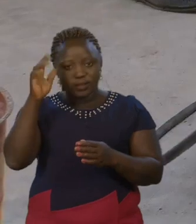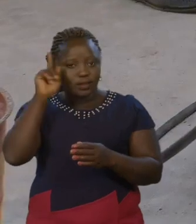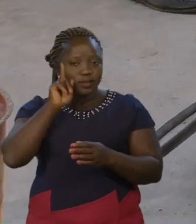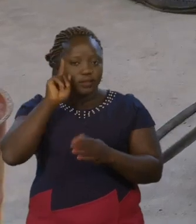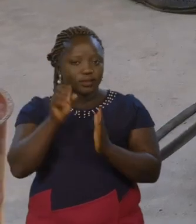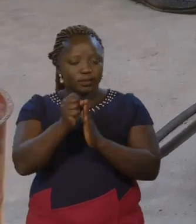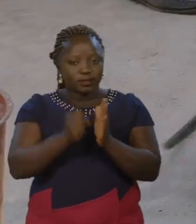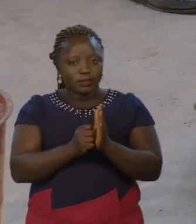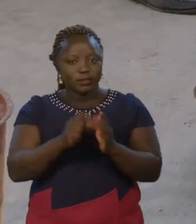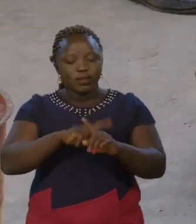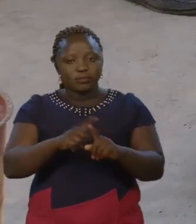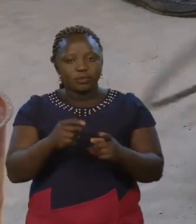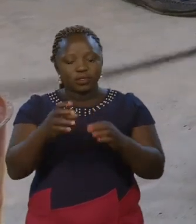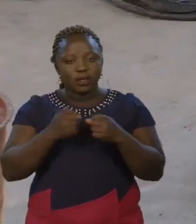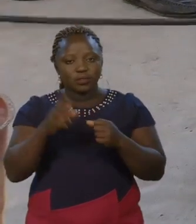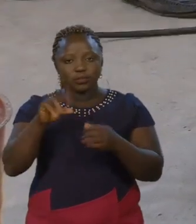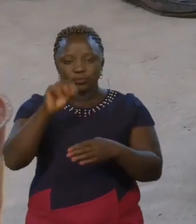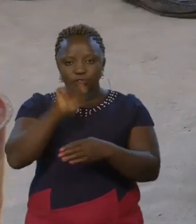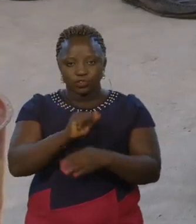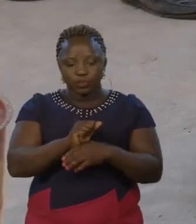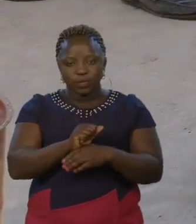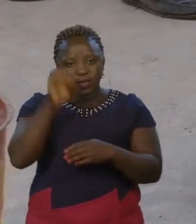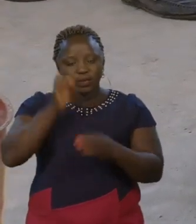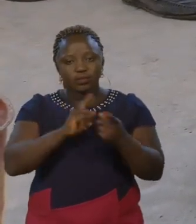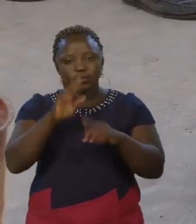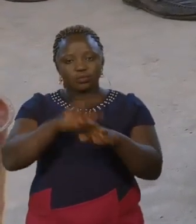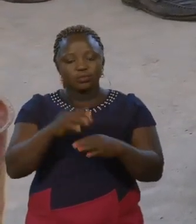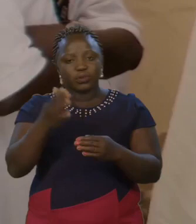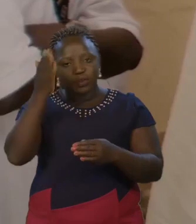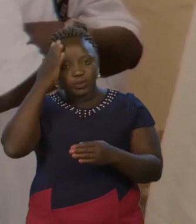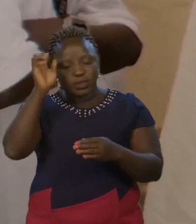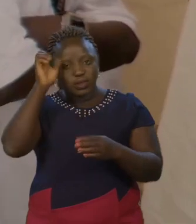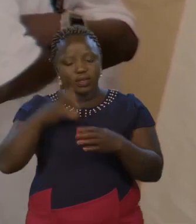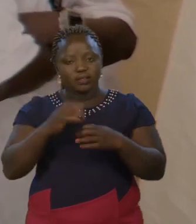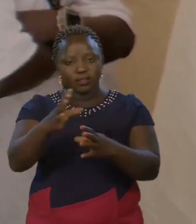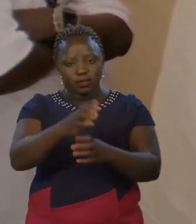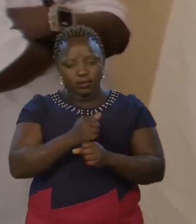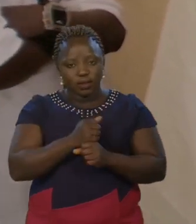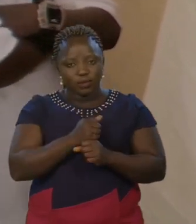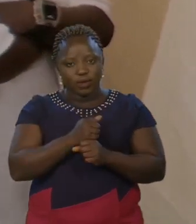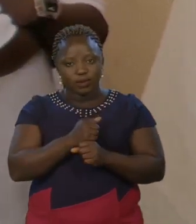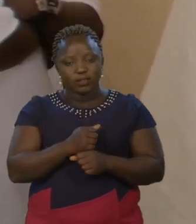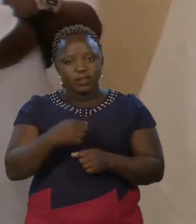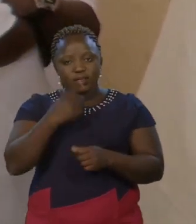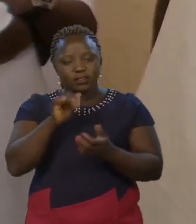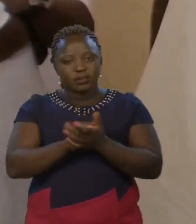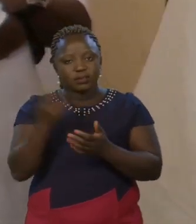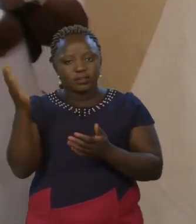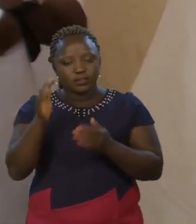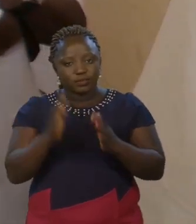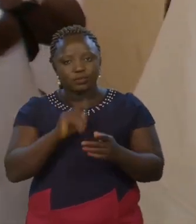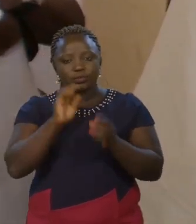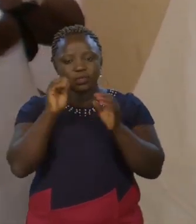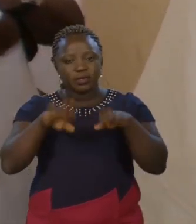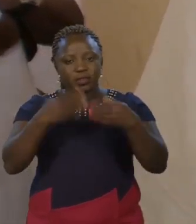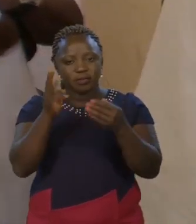upon graduation. Sani speaks on the knowledge he has acquired, noting that their instructor